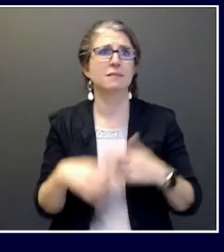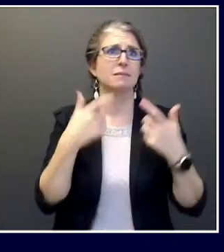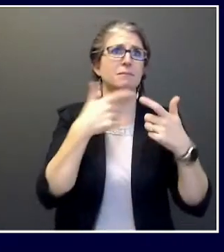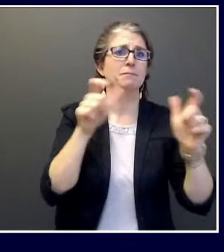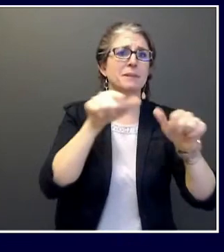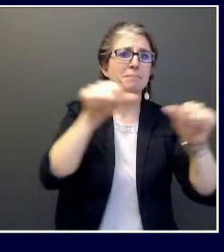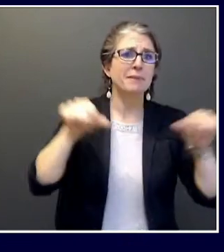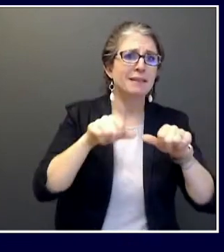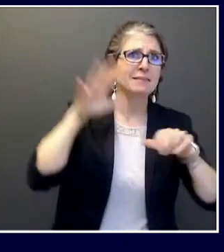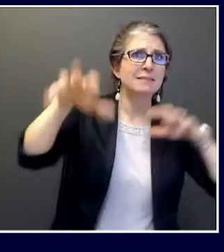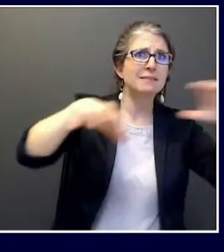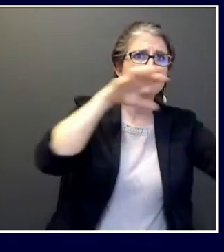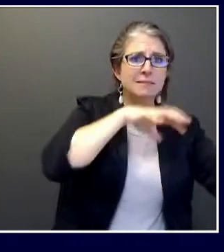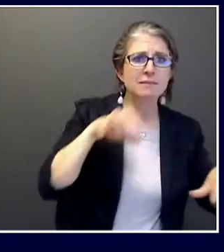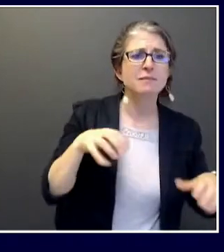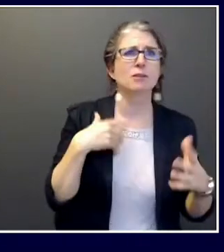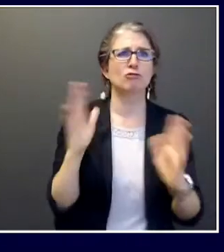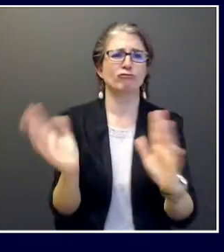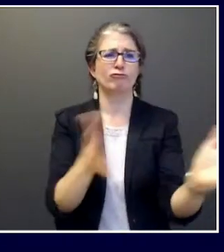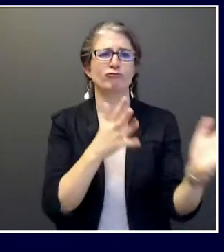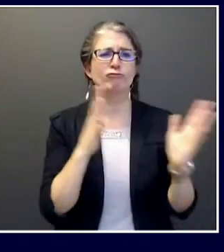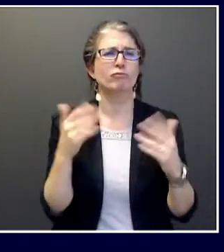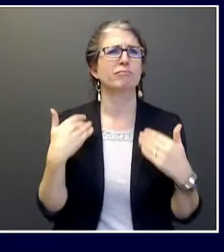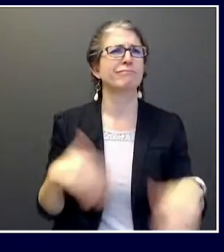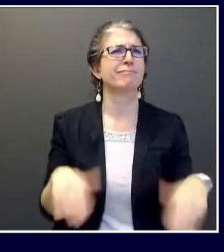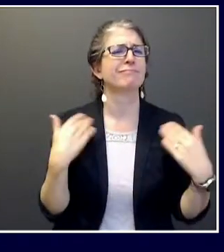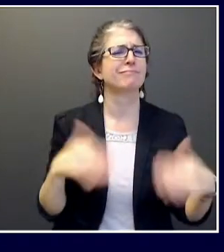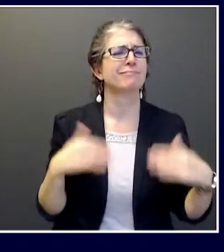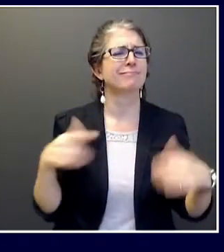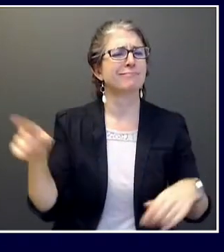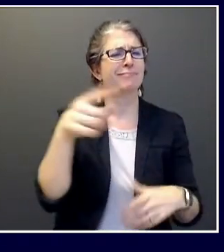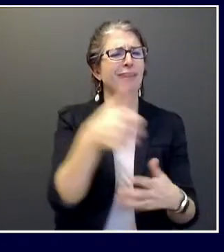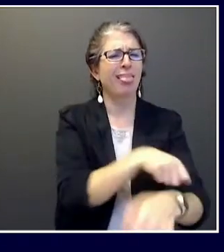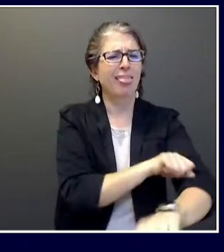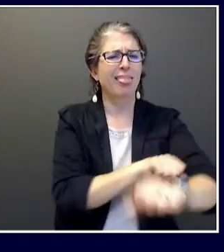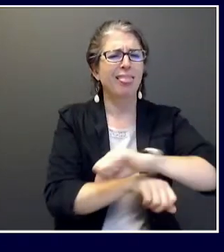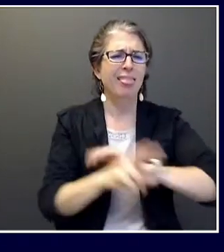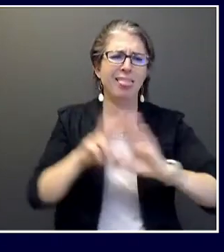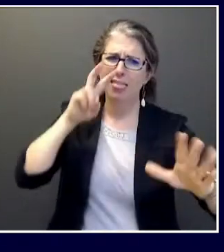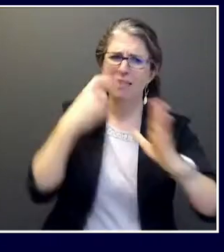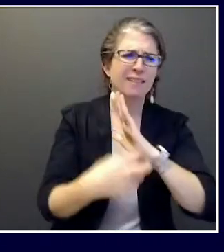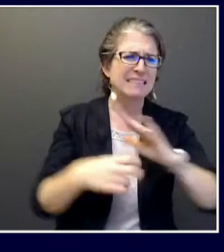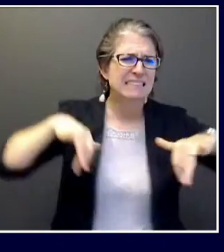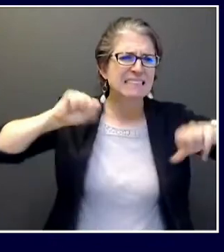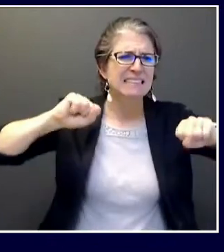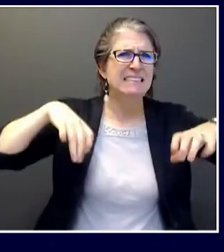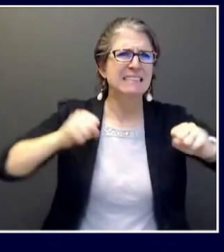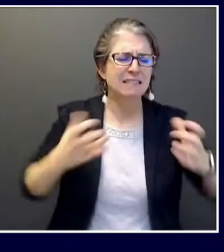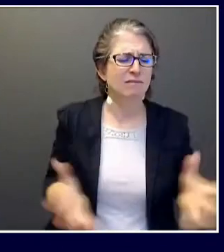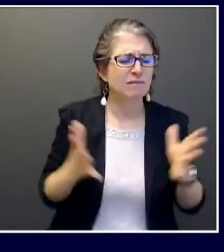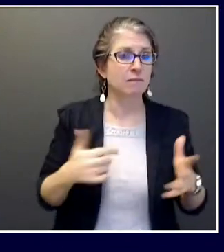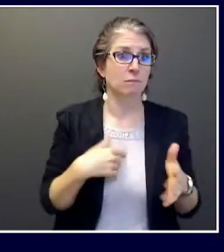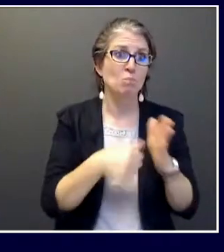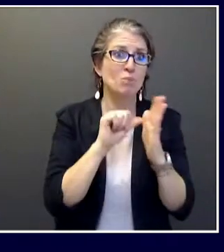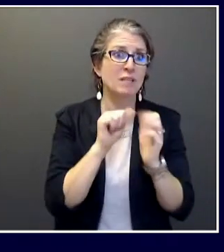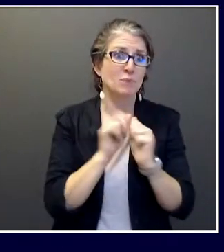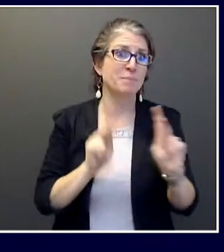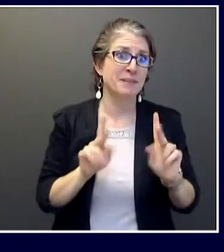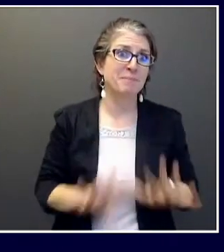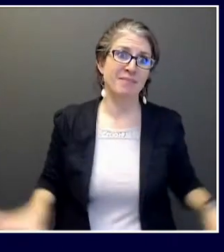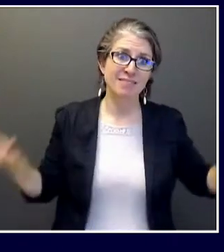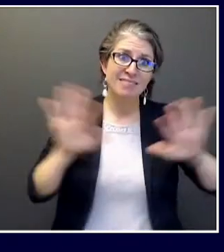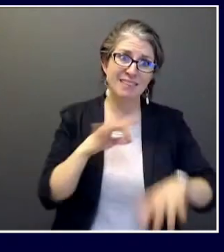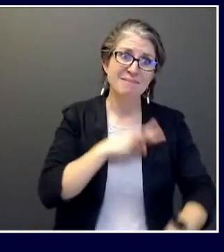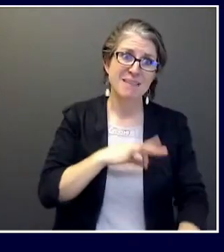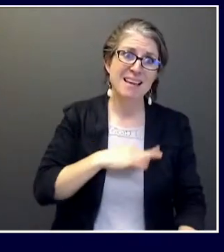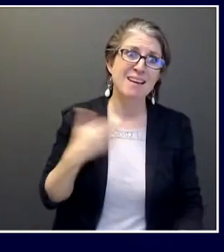nation without the volunteers, without those providers, without people working nights and weekends. So we thank them for what they've done, and